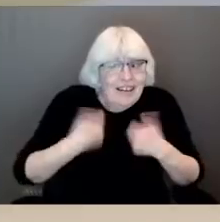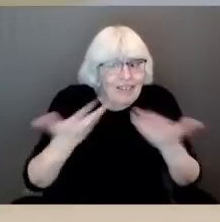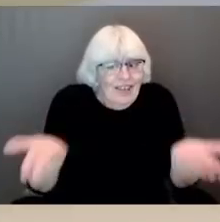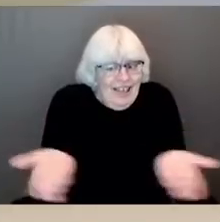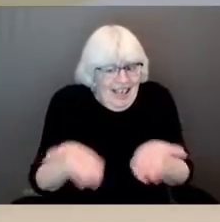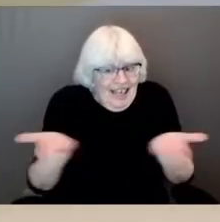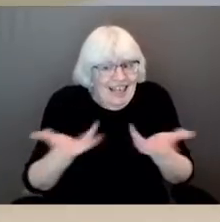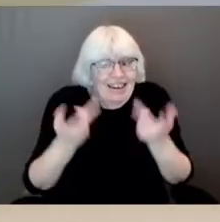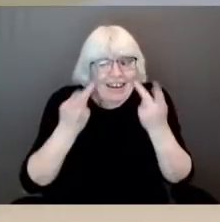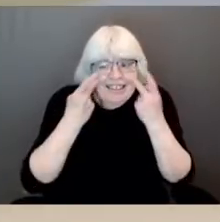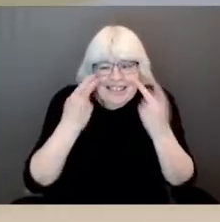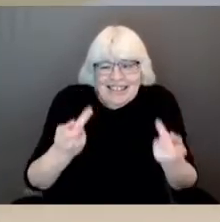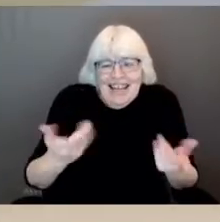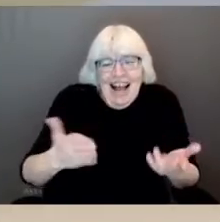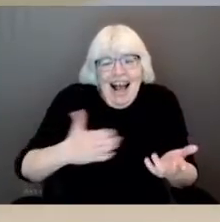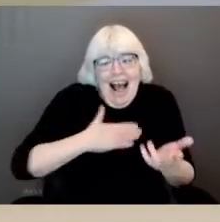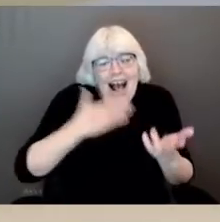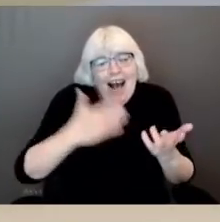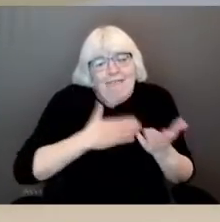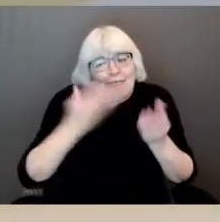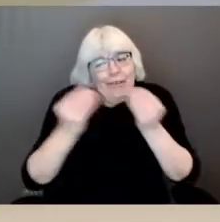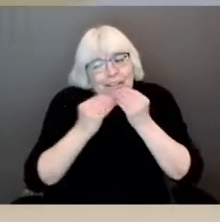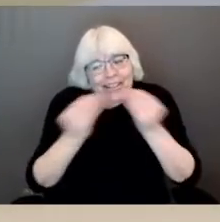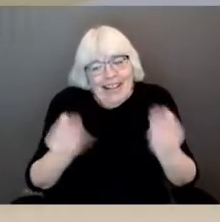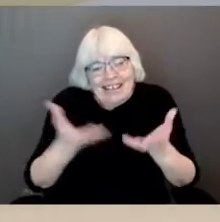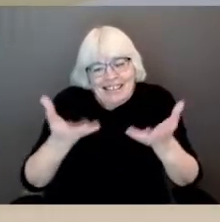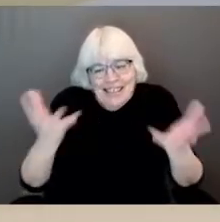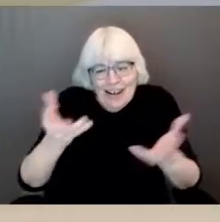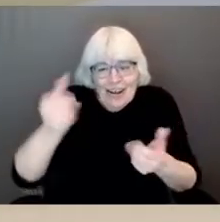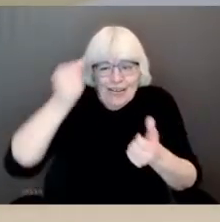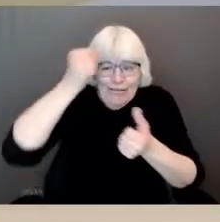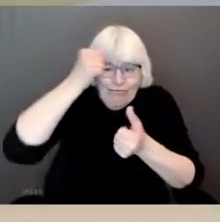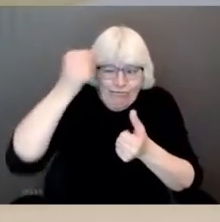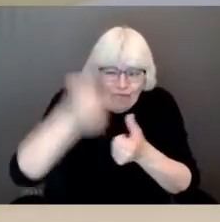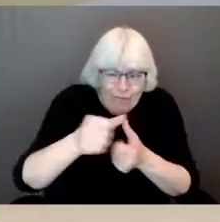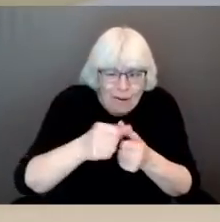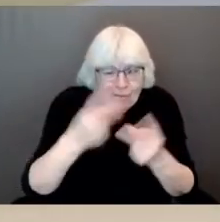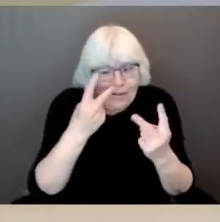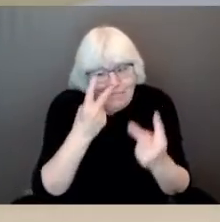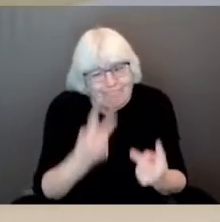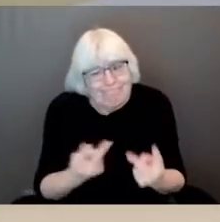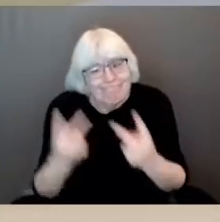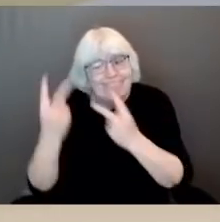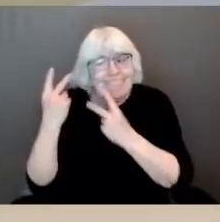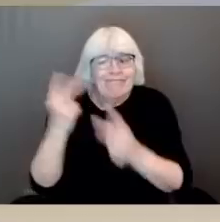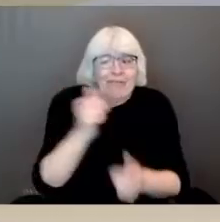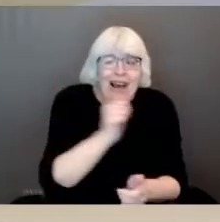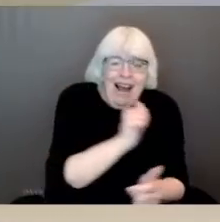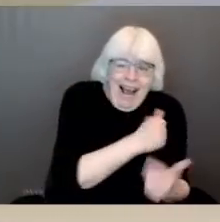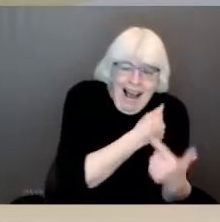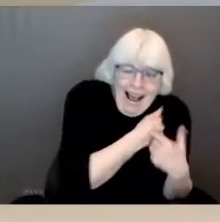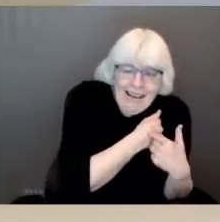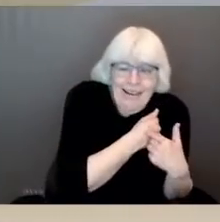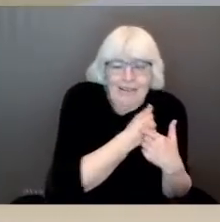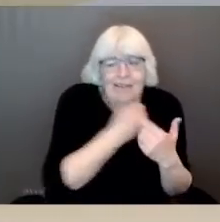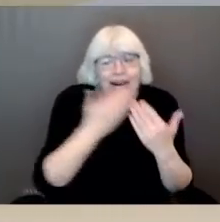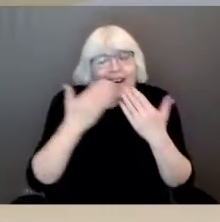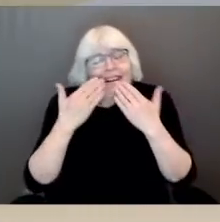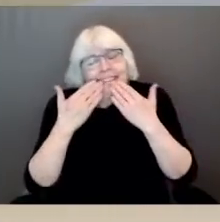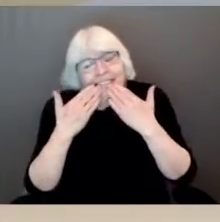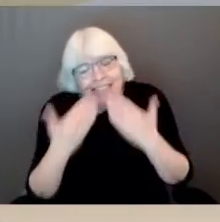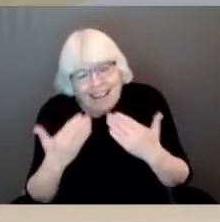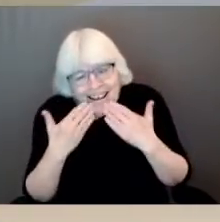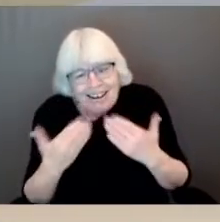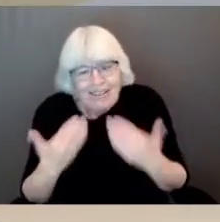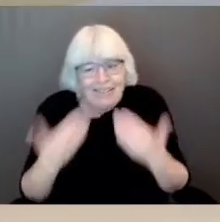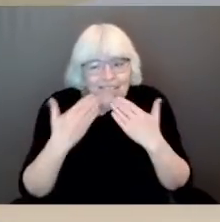we are reminded of our attitude of gratitude, and we've talked about it here at different times over the last 19 months and how